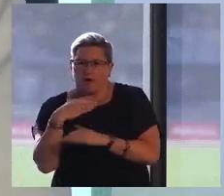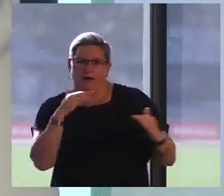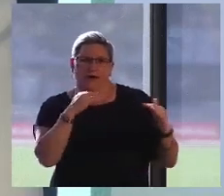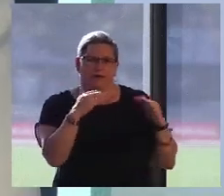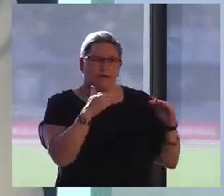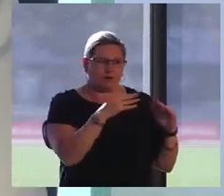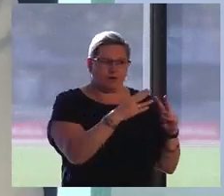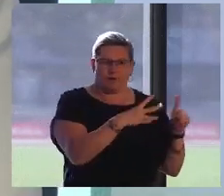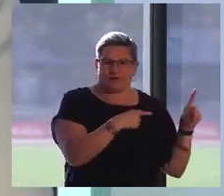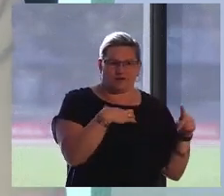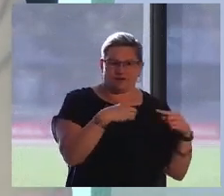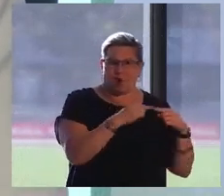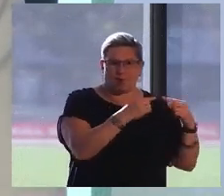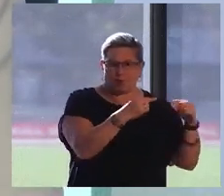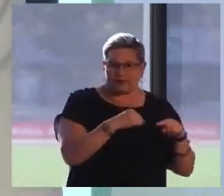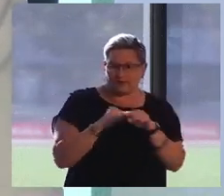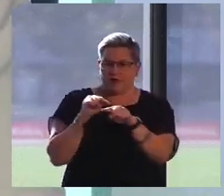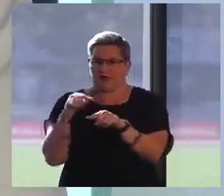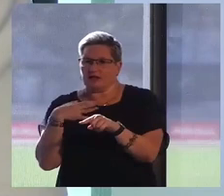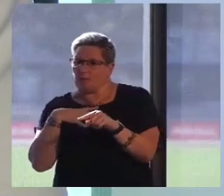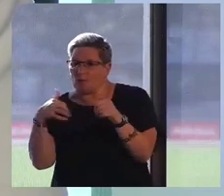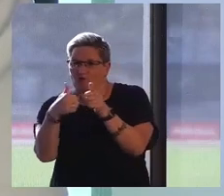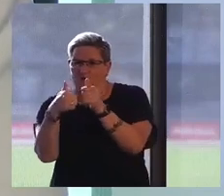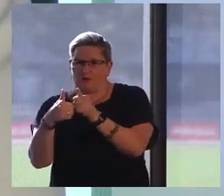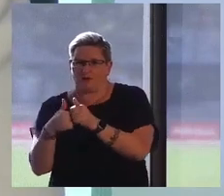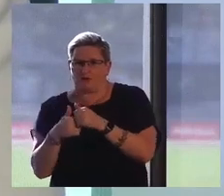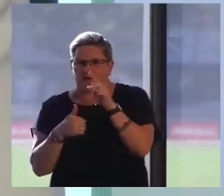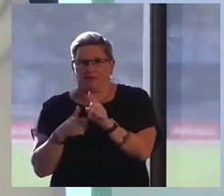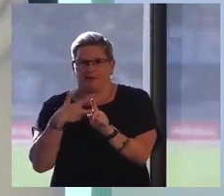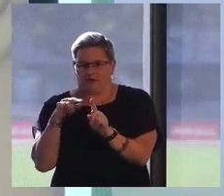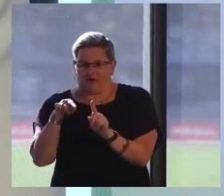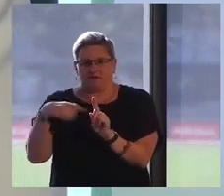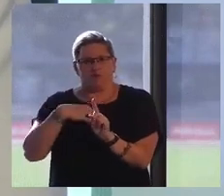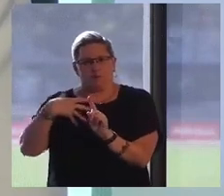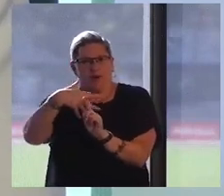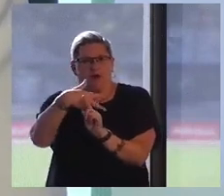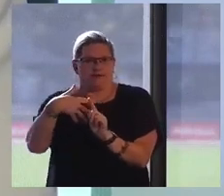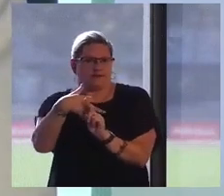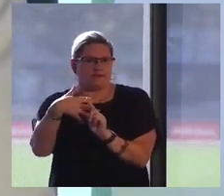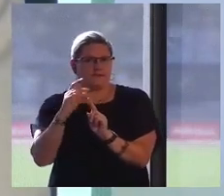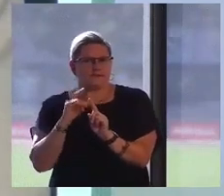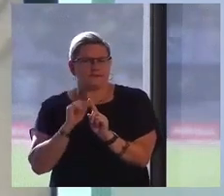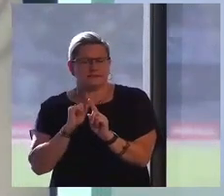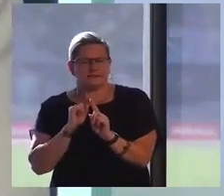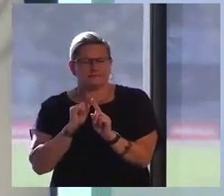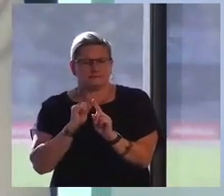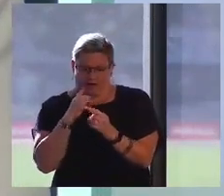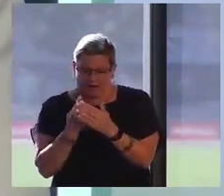know, it can be transformational, but it will be much more behind the scenes. So I think in terms of